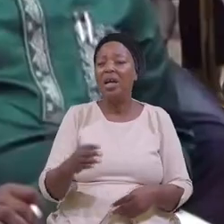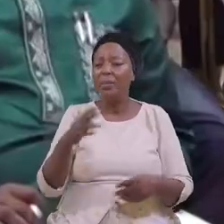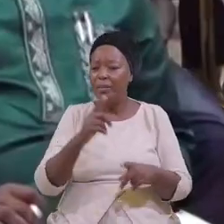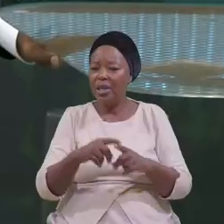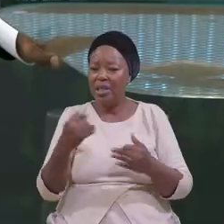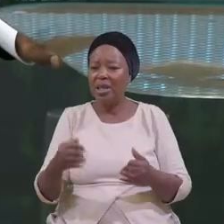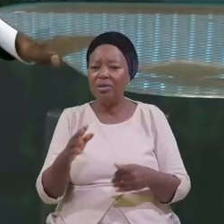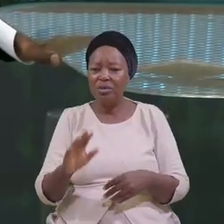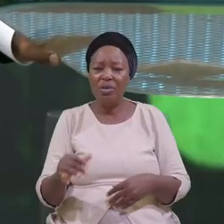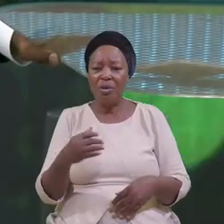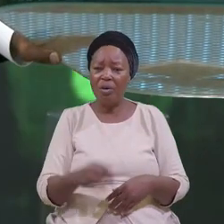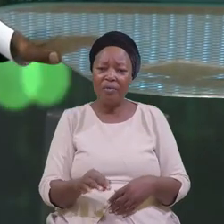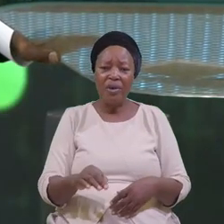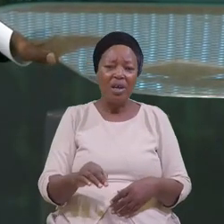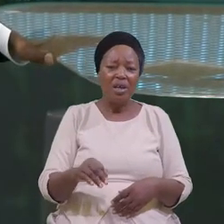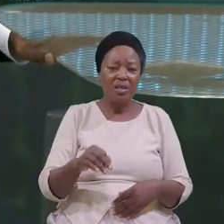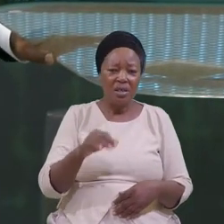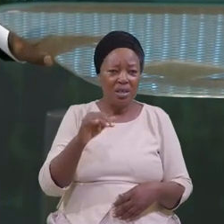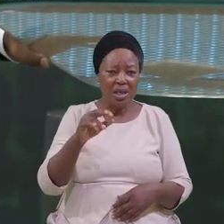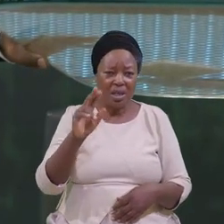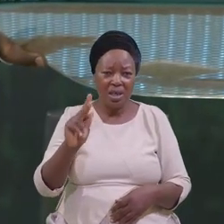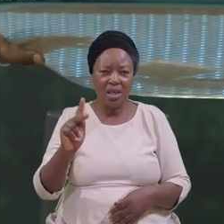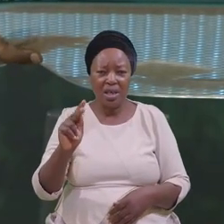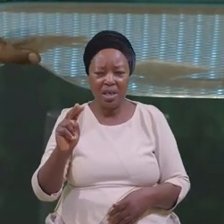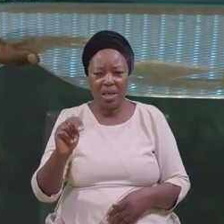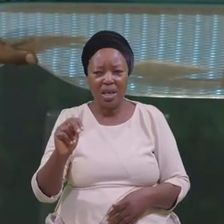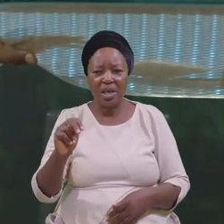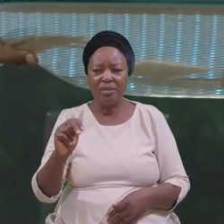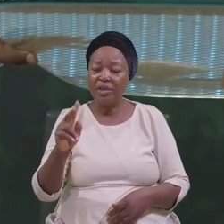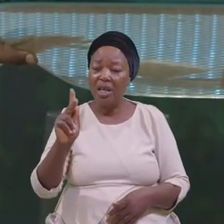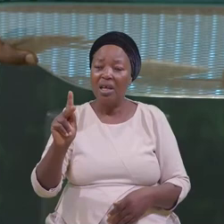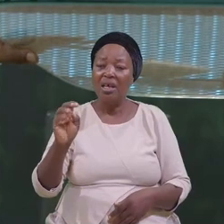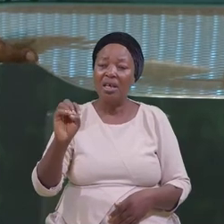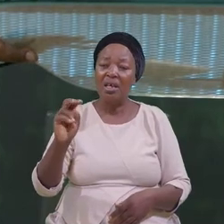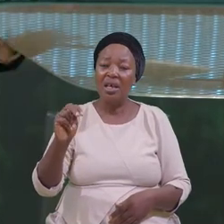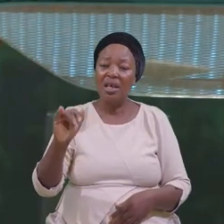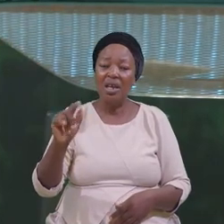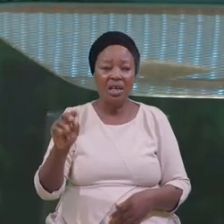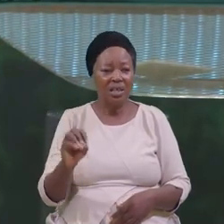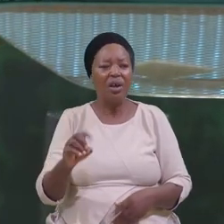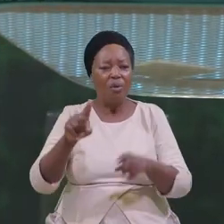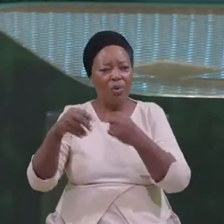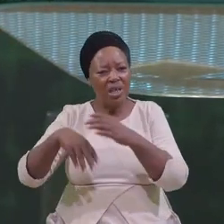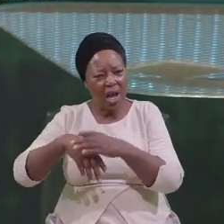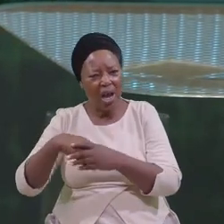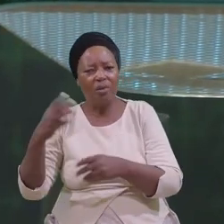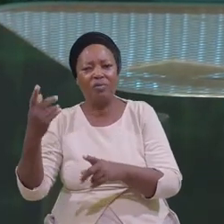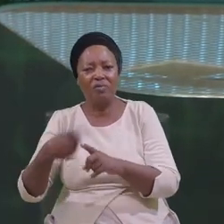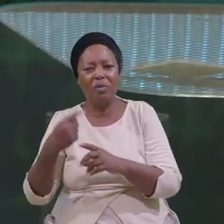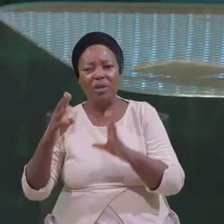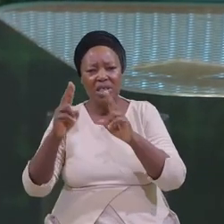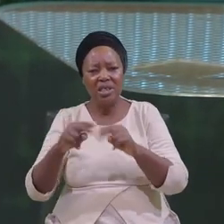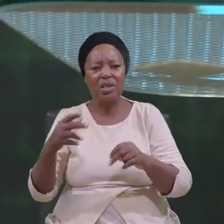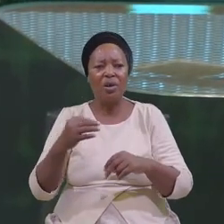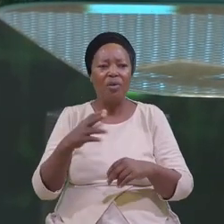father-in-law, went up out of the city of palm trees